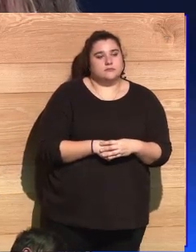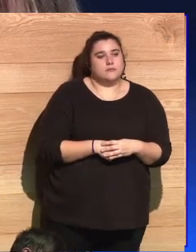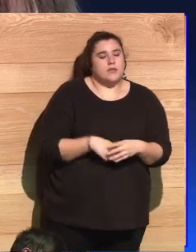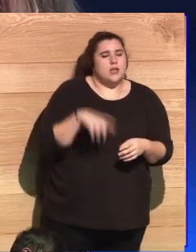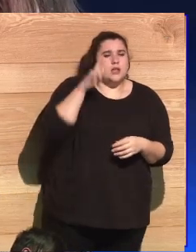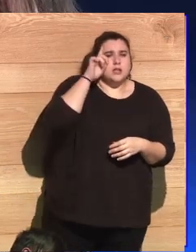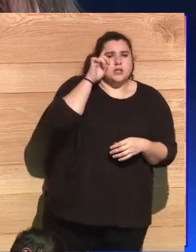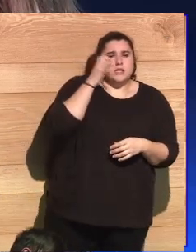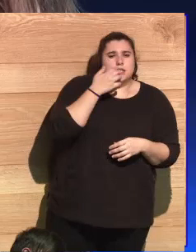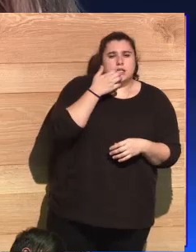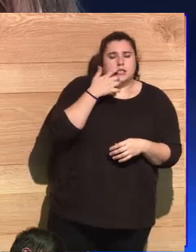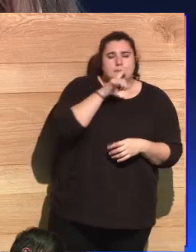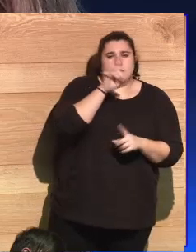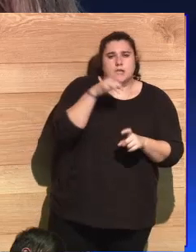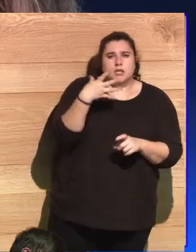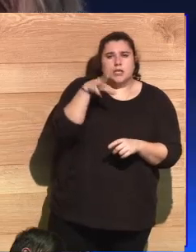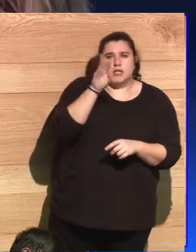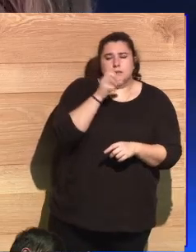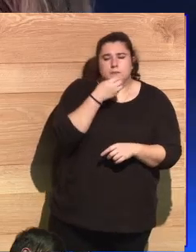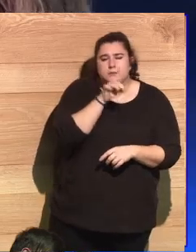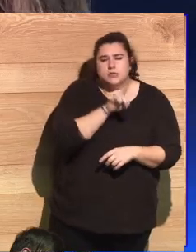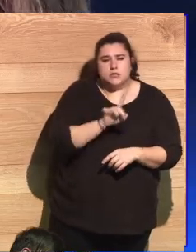When? I didn't quite hear